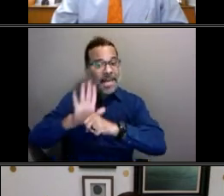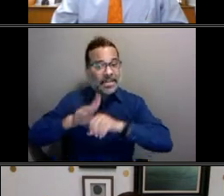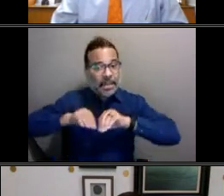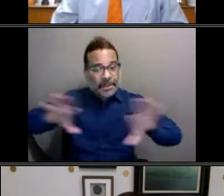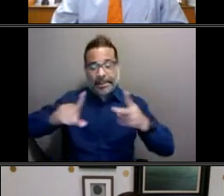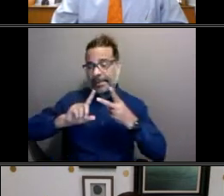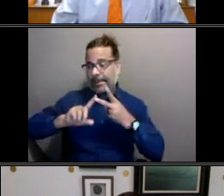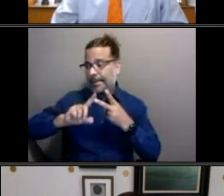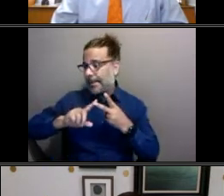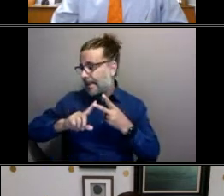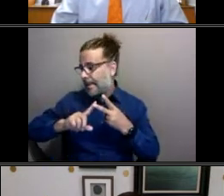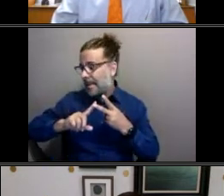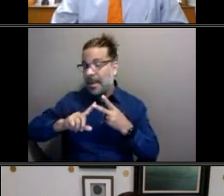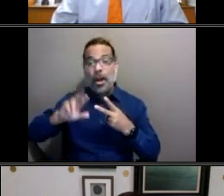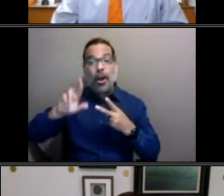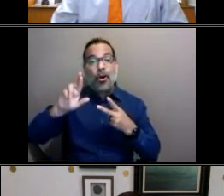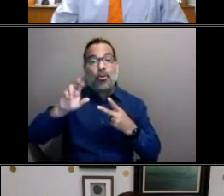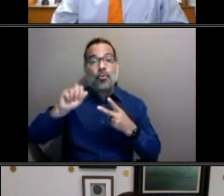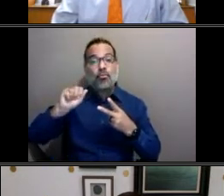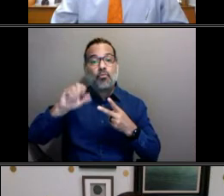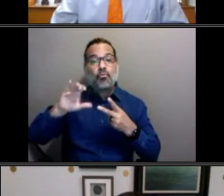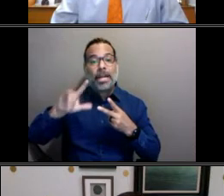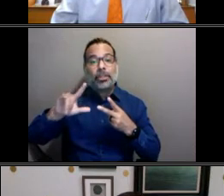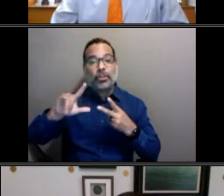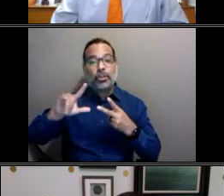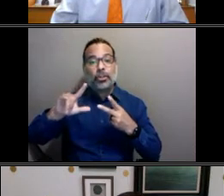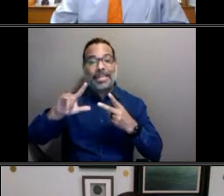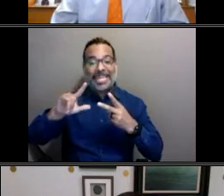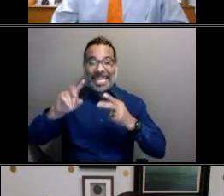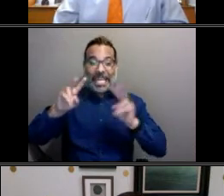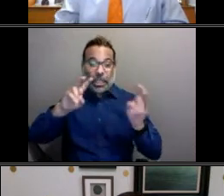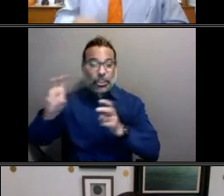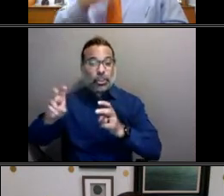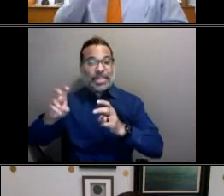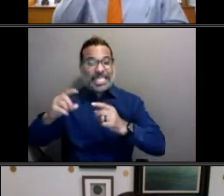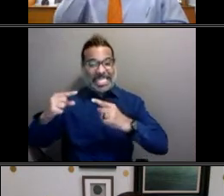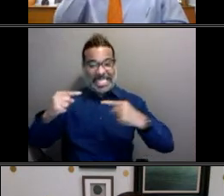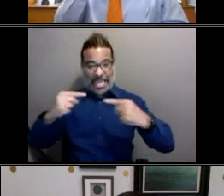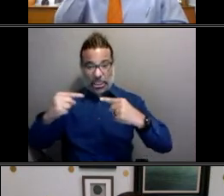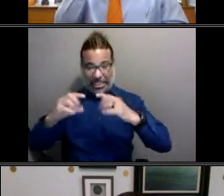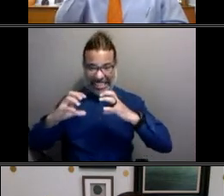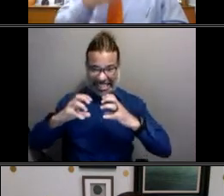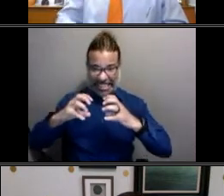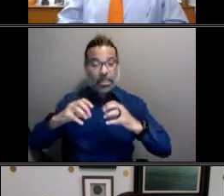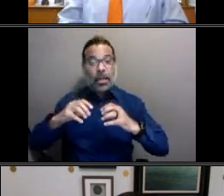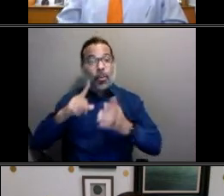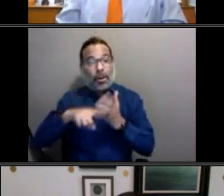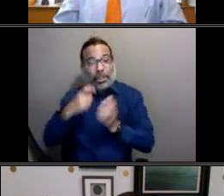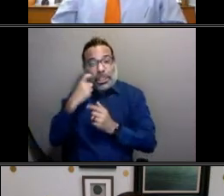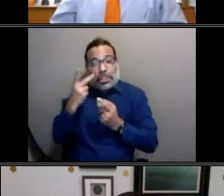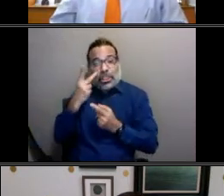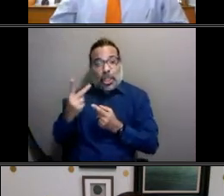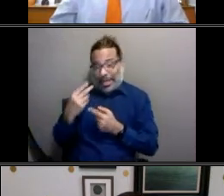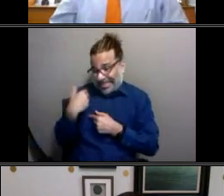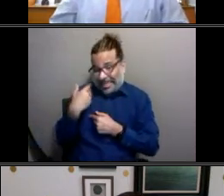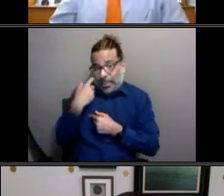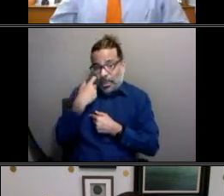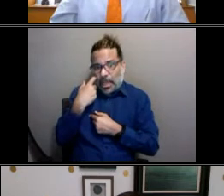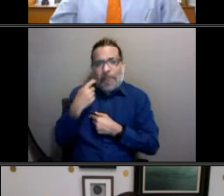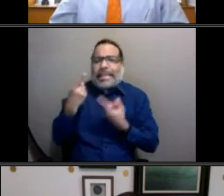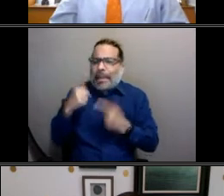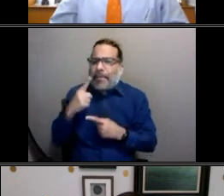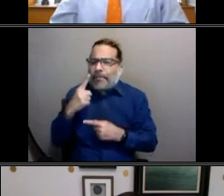had racial tensions or racial issues, and let's be very clear. What we just saw recently, this has been going on for a